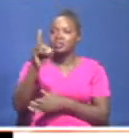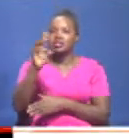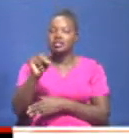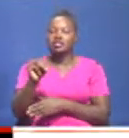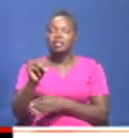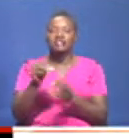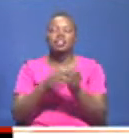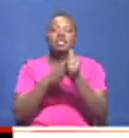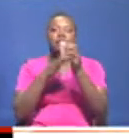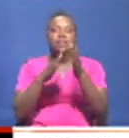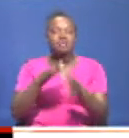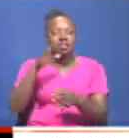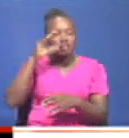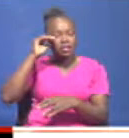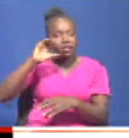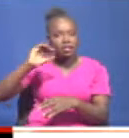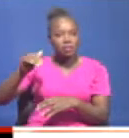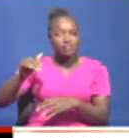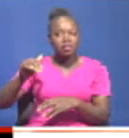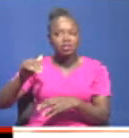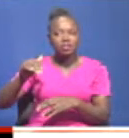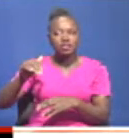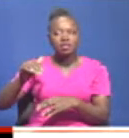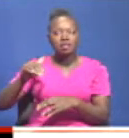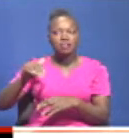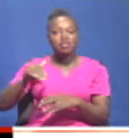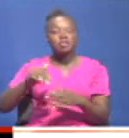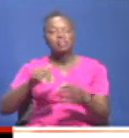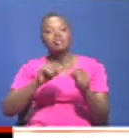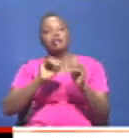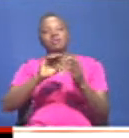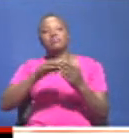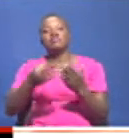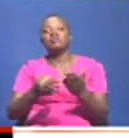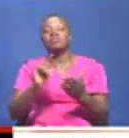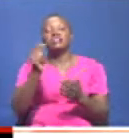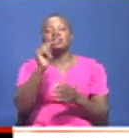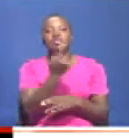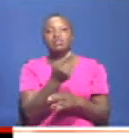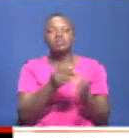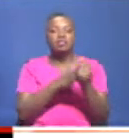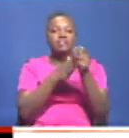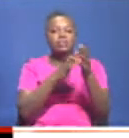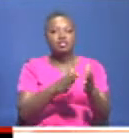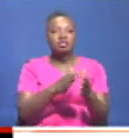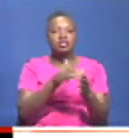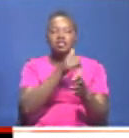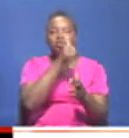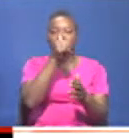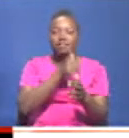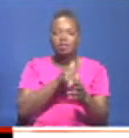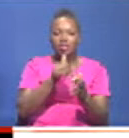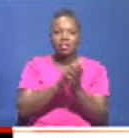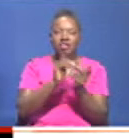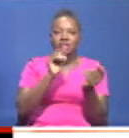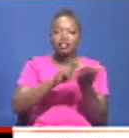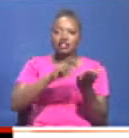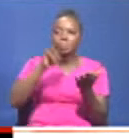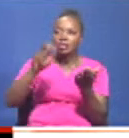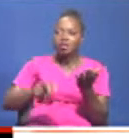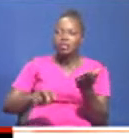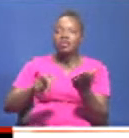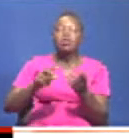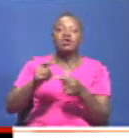in Mombasa County has faulted remarks by Kenya Kwanza leaders that the privatization and transfer of port operations